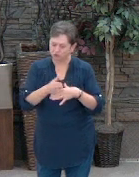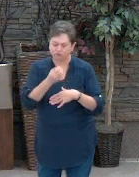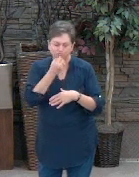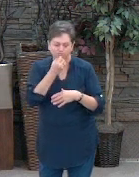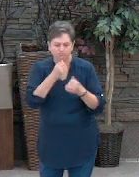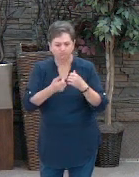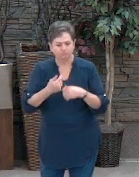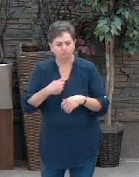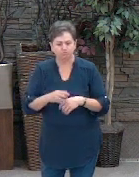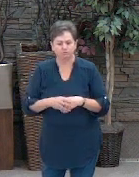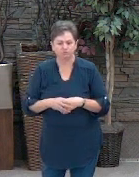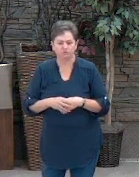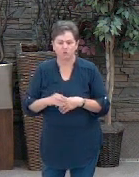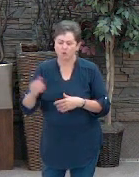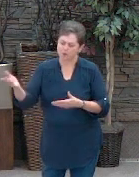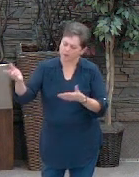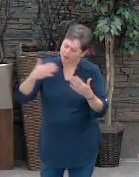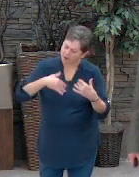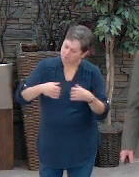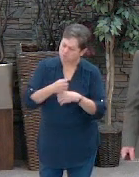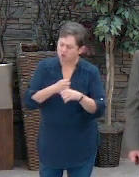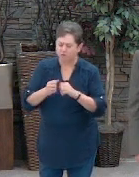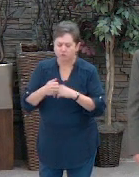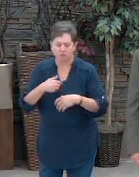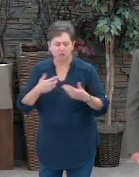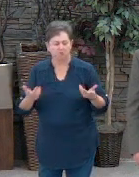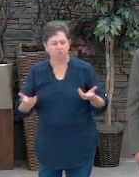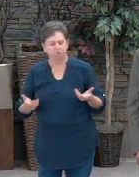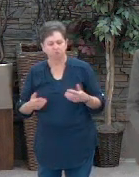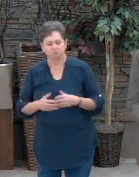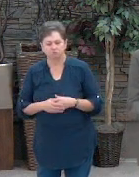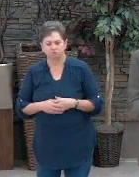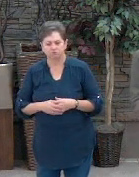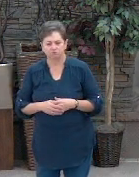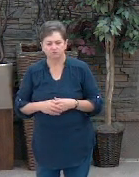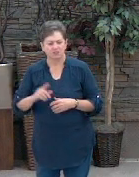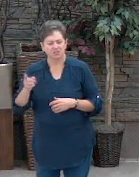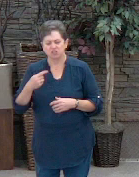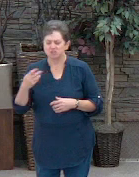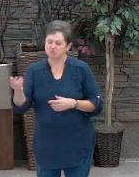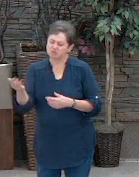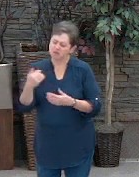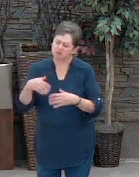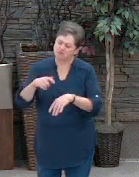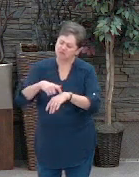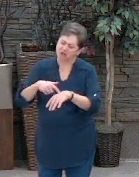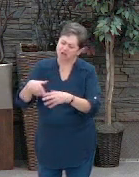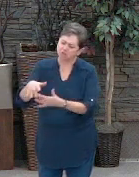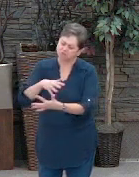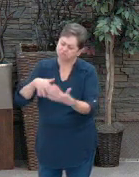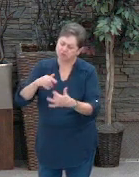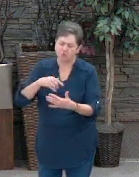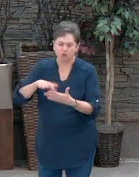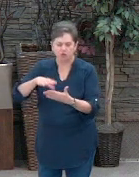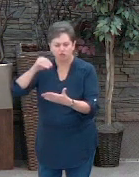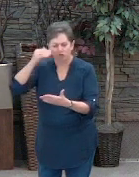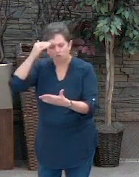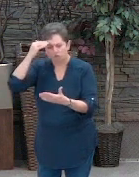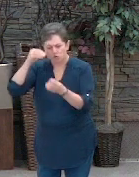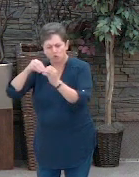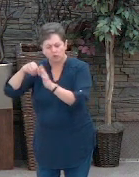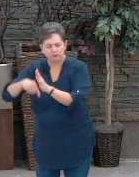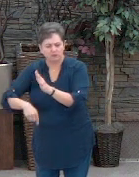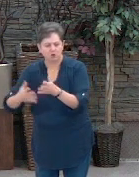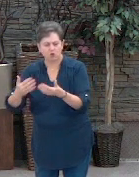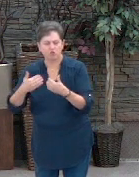us. Come and have a cup of coffee with me. Let's just spend some time. I want to get to know you. I want to have